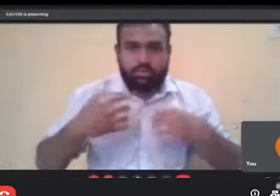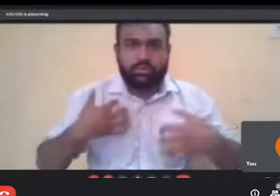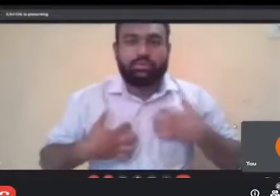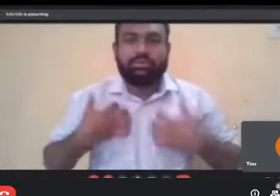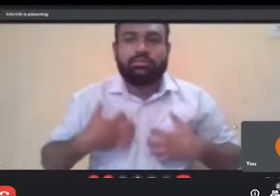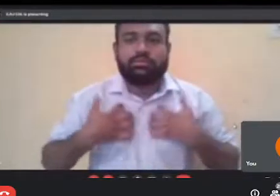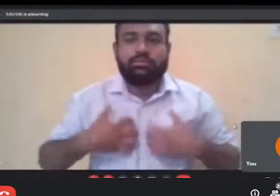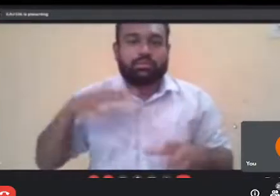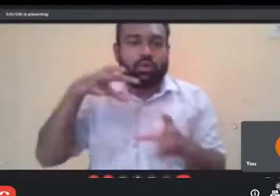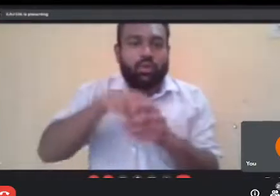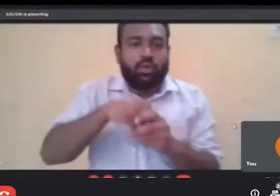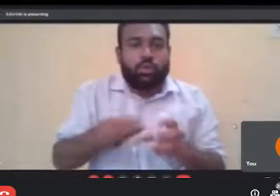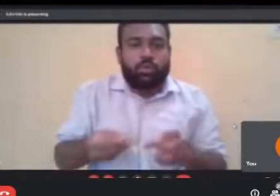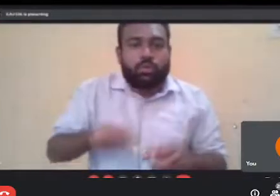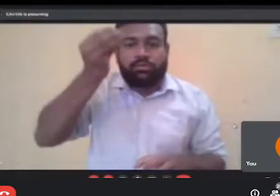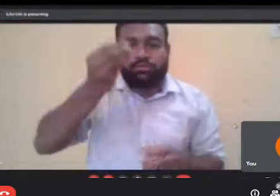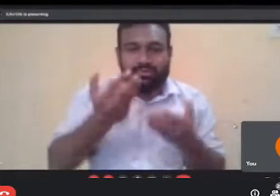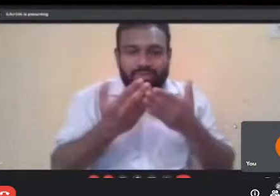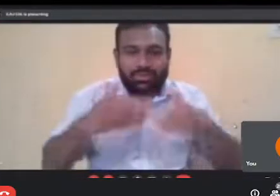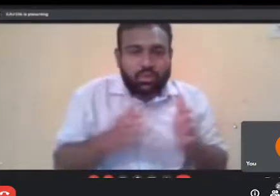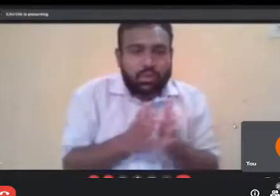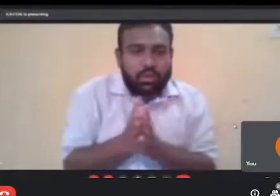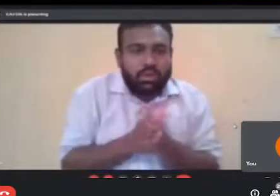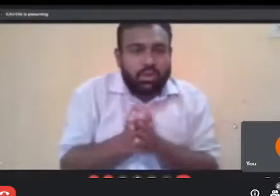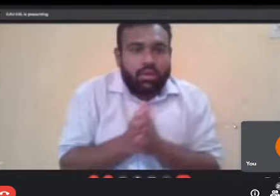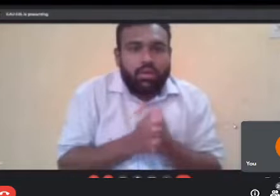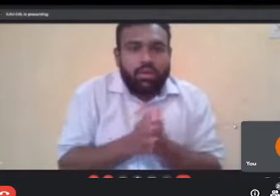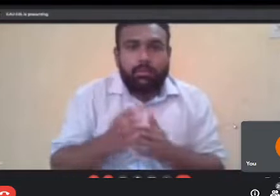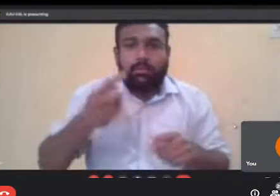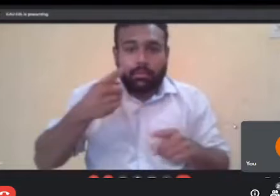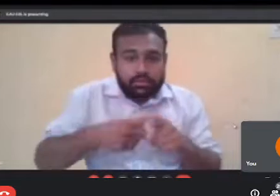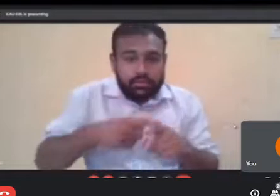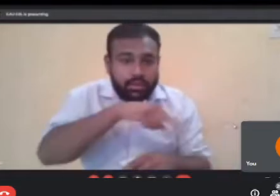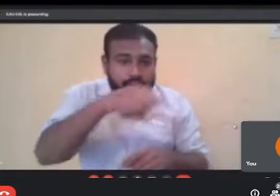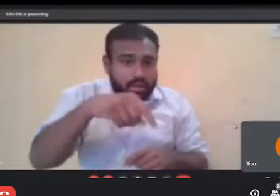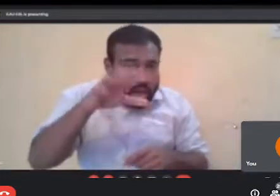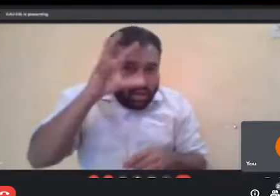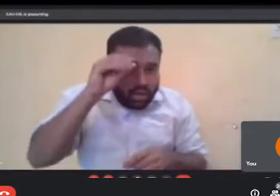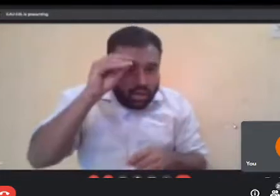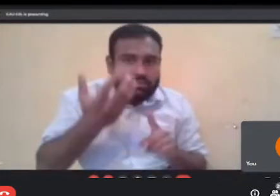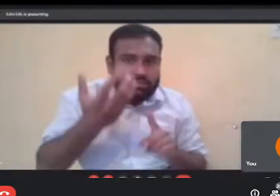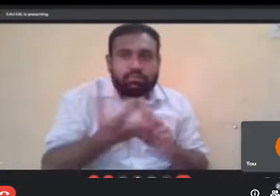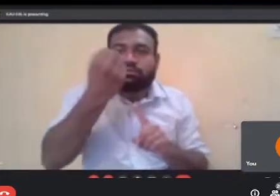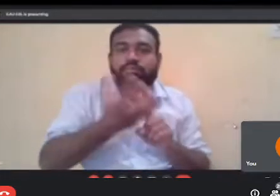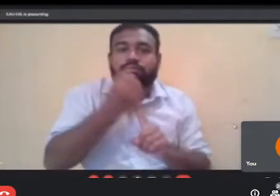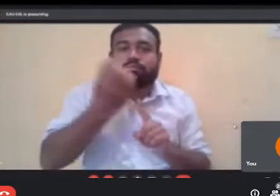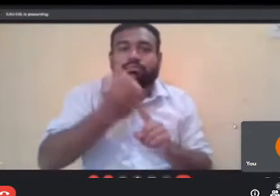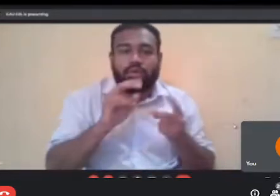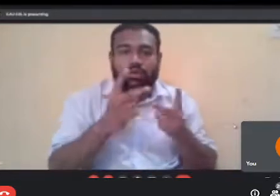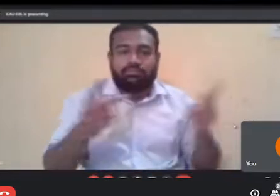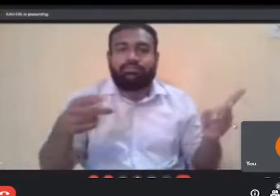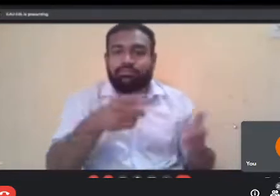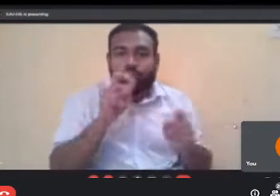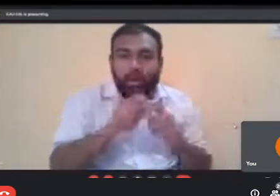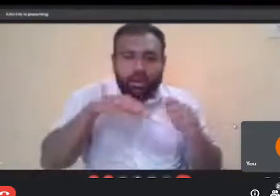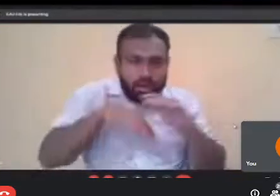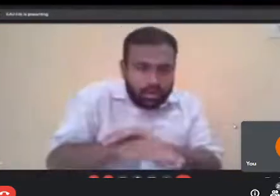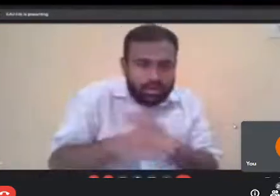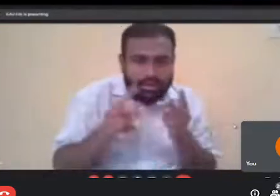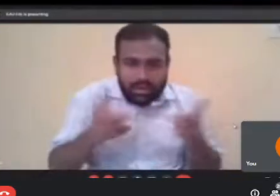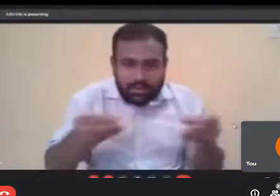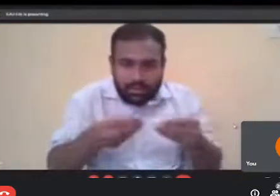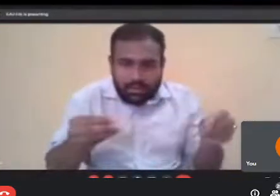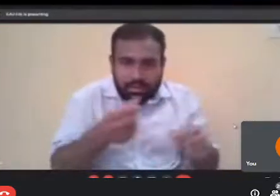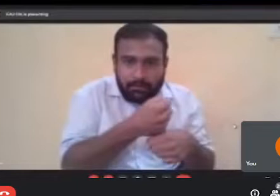for children, which are both things which they like and which can be used for learning. We are using these kind of